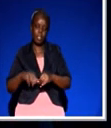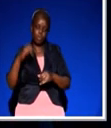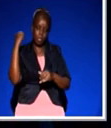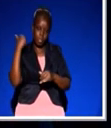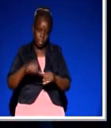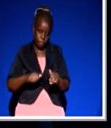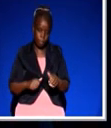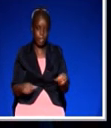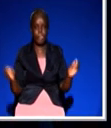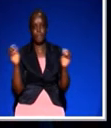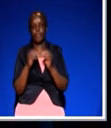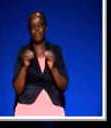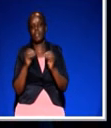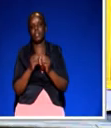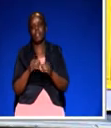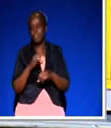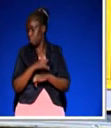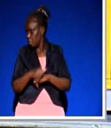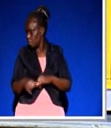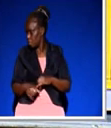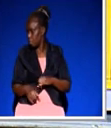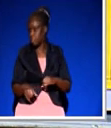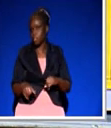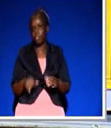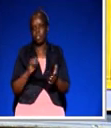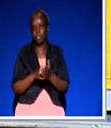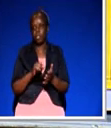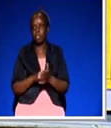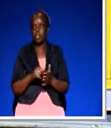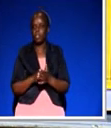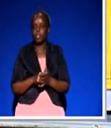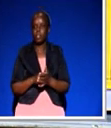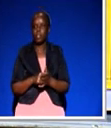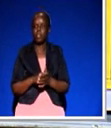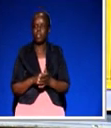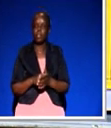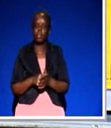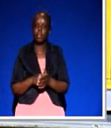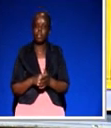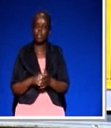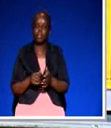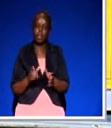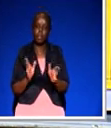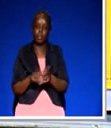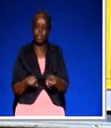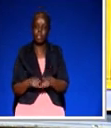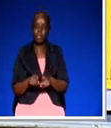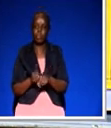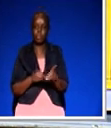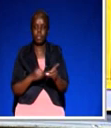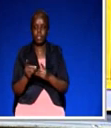meet, or lines that run along each other and have the same distance between